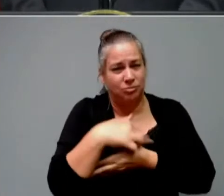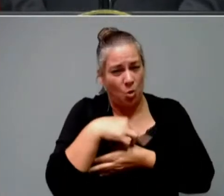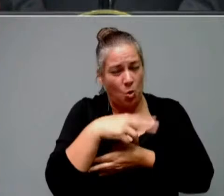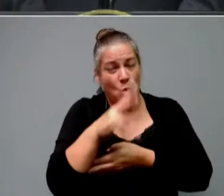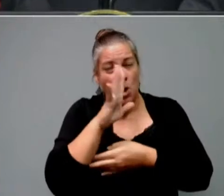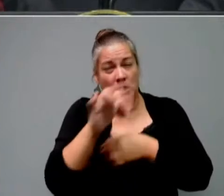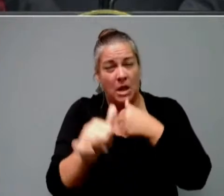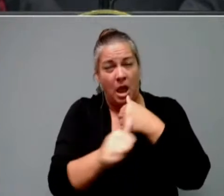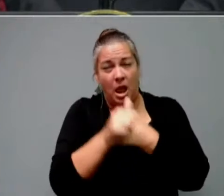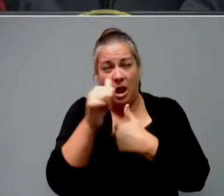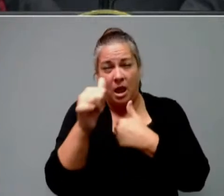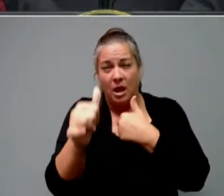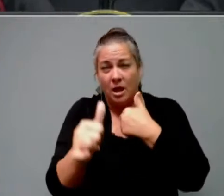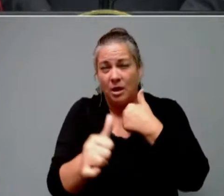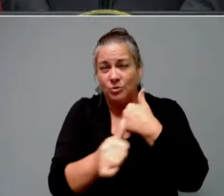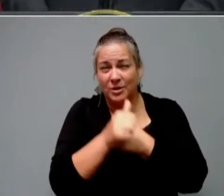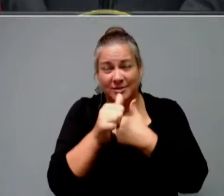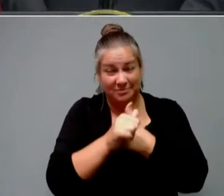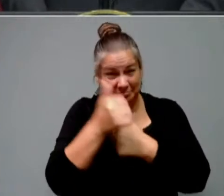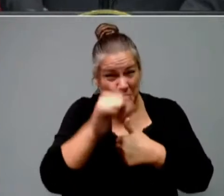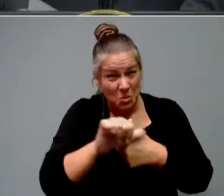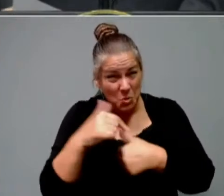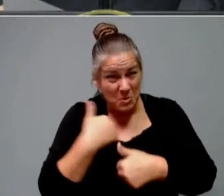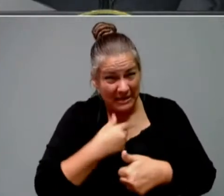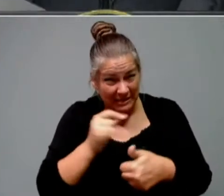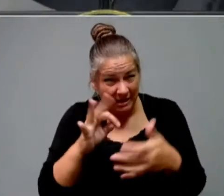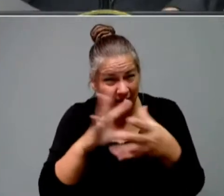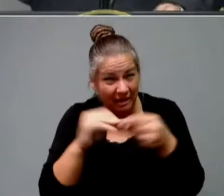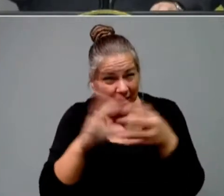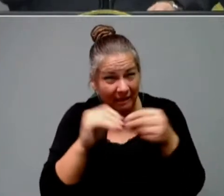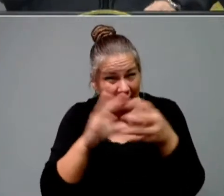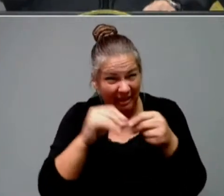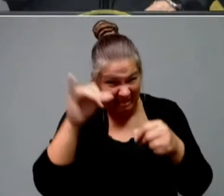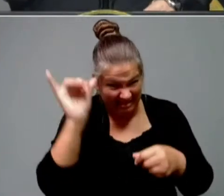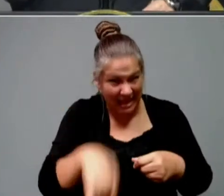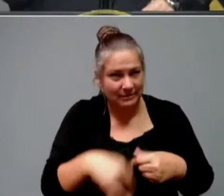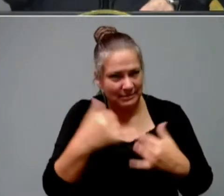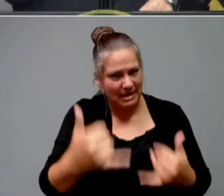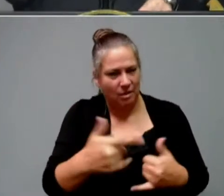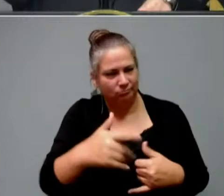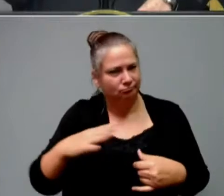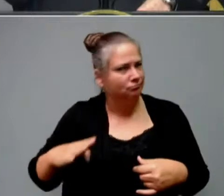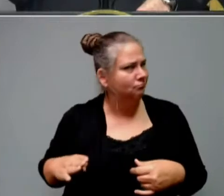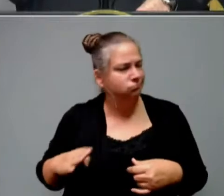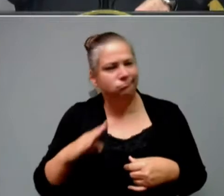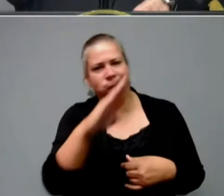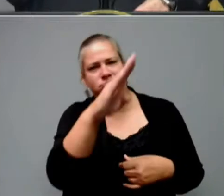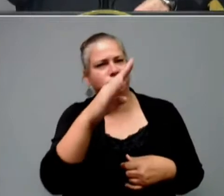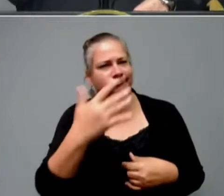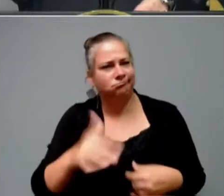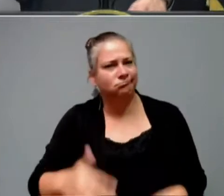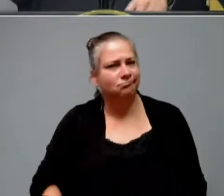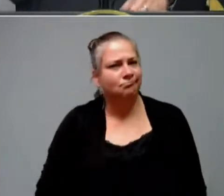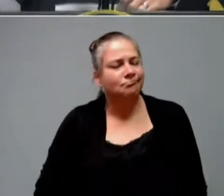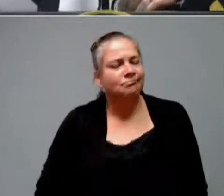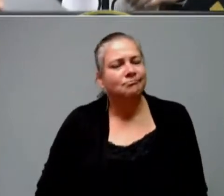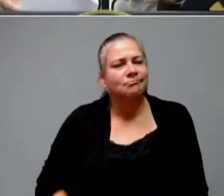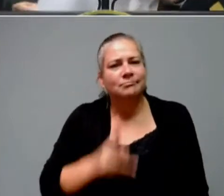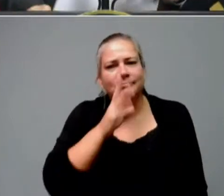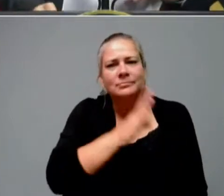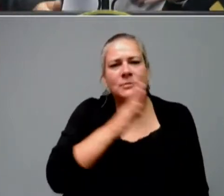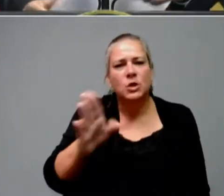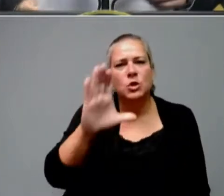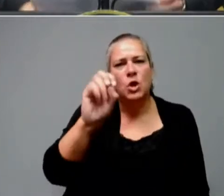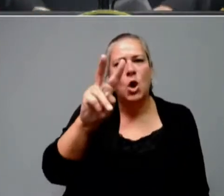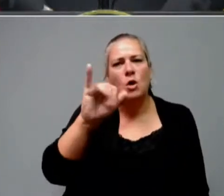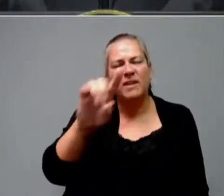zone that we talked about earlier in this pandemic. Let's look at our COVID inpatient